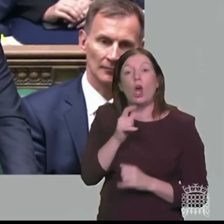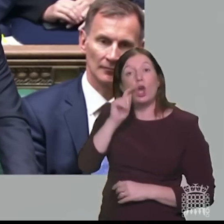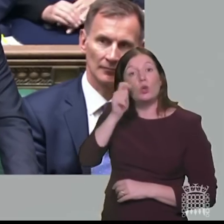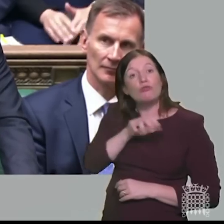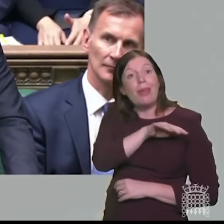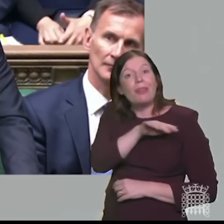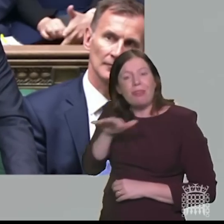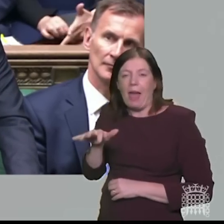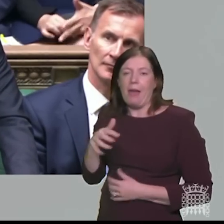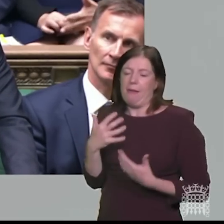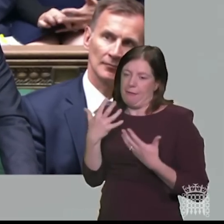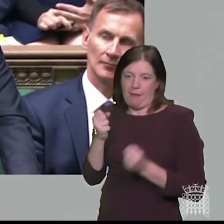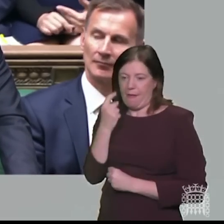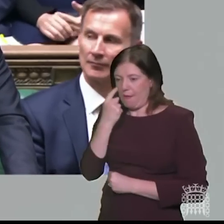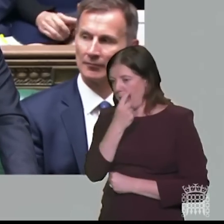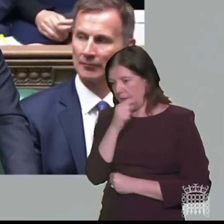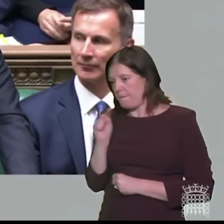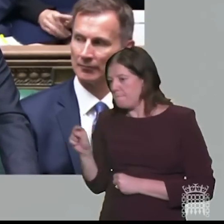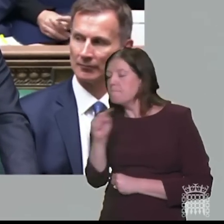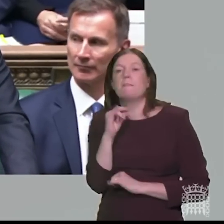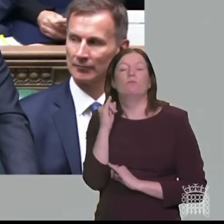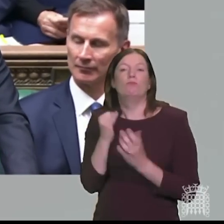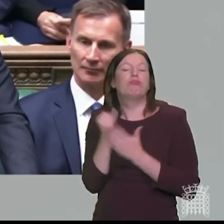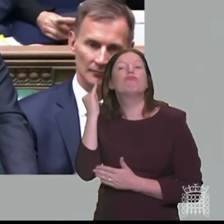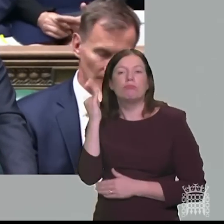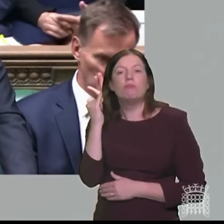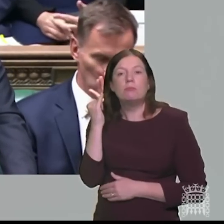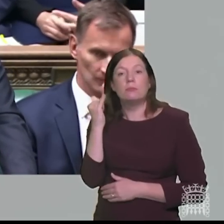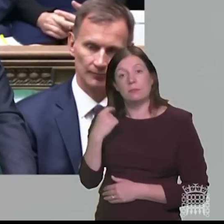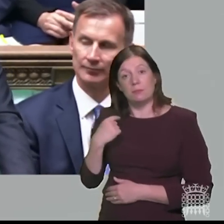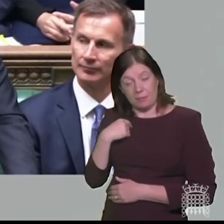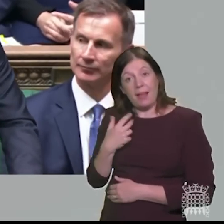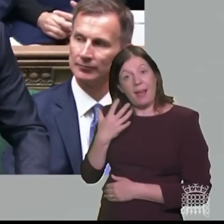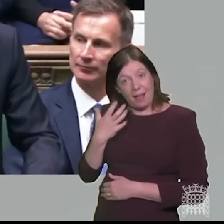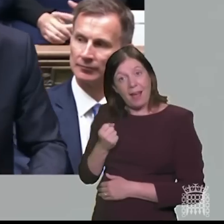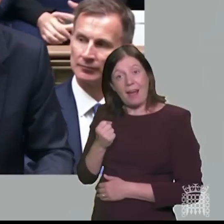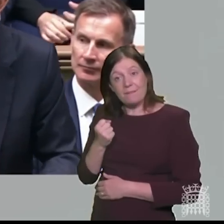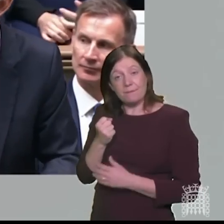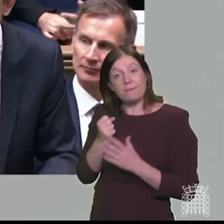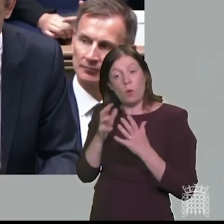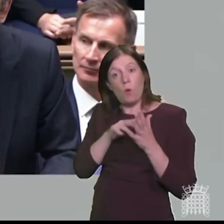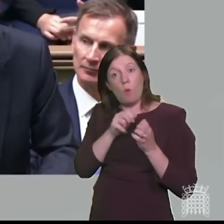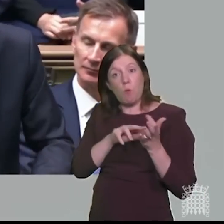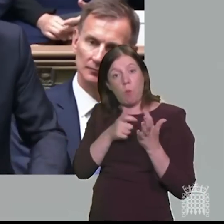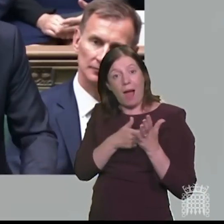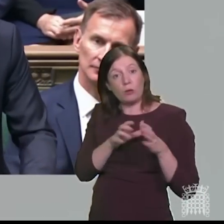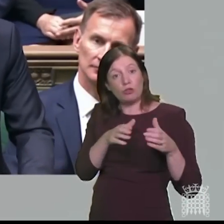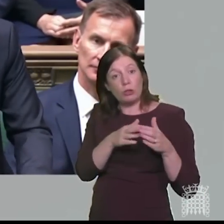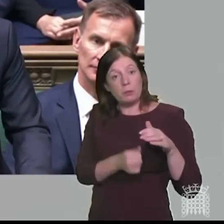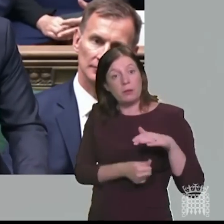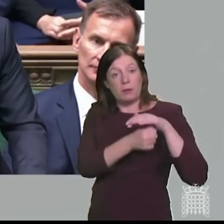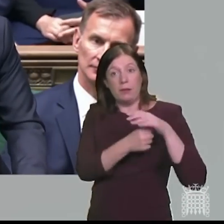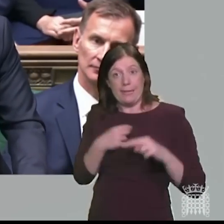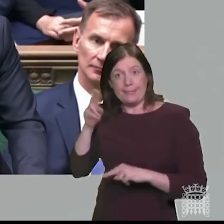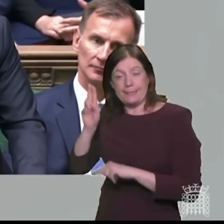and the wider world, as the Honourable gentleman mentions. We have designated both the Wagner Group and its leader under our